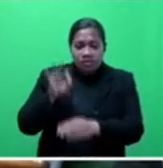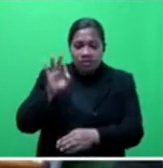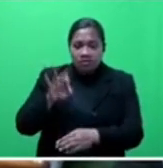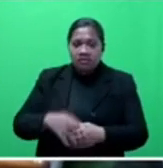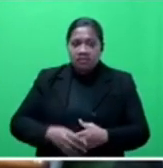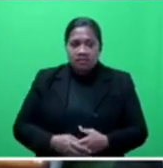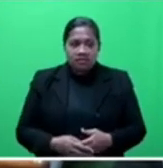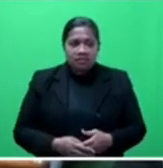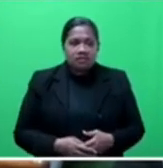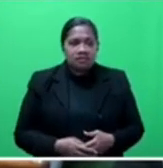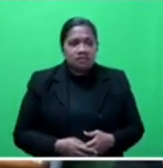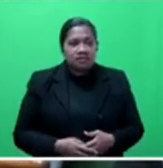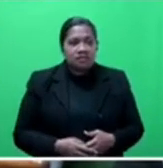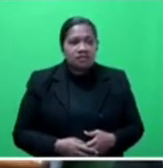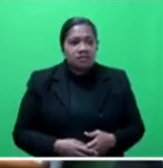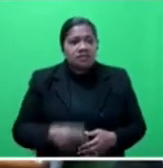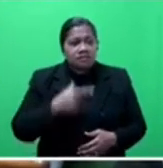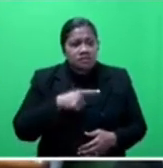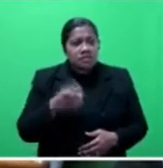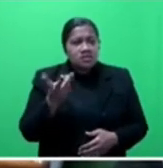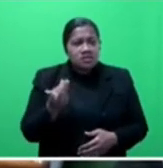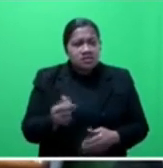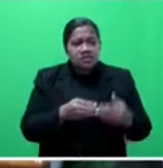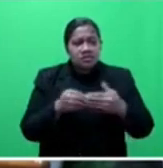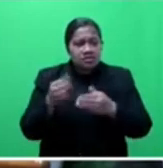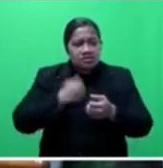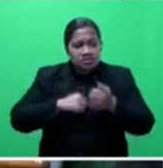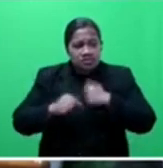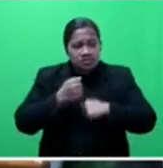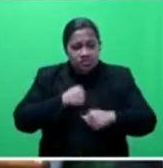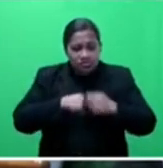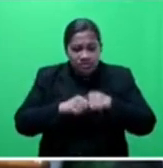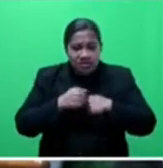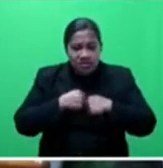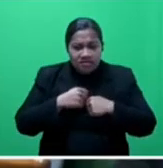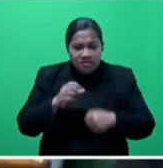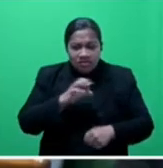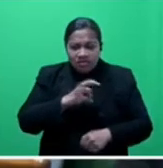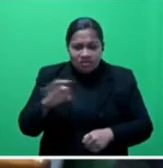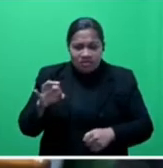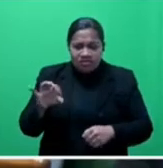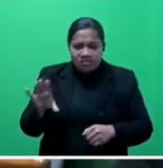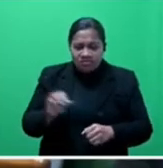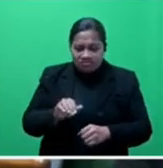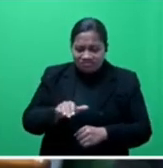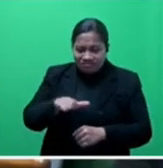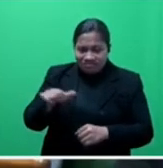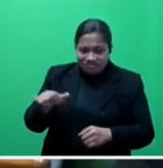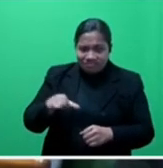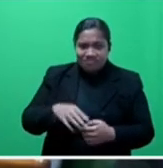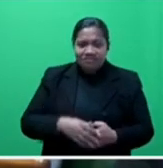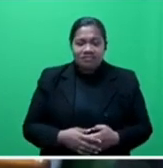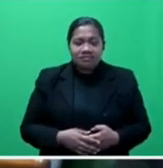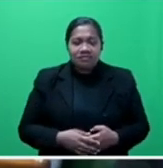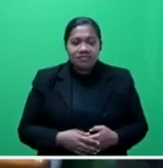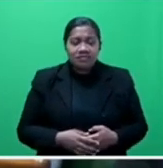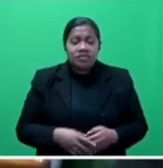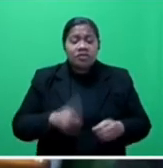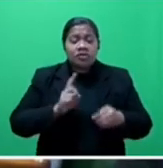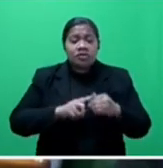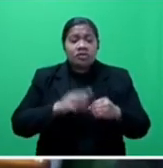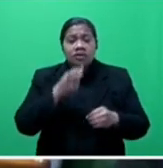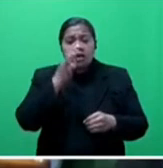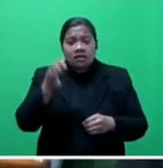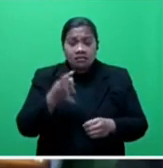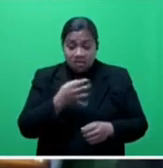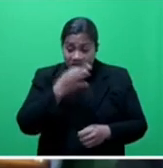Just because some leadership struggle doesn't come their way. The question to also ask is, did they ask their